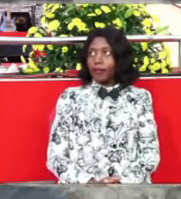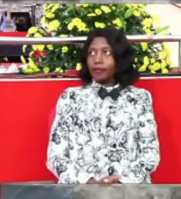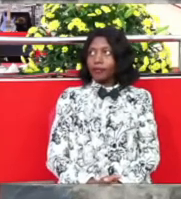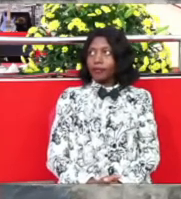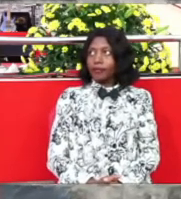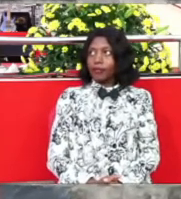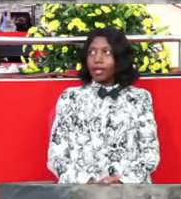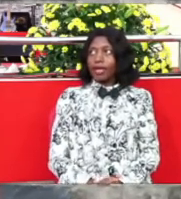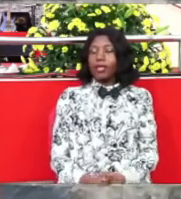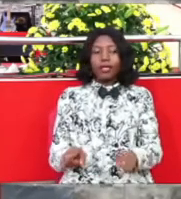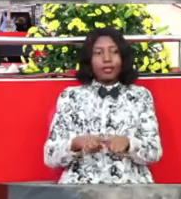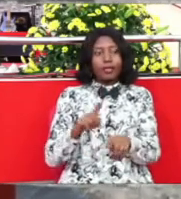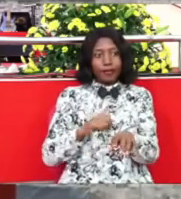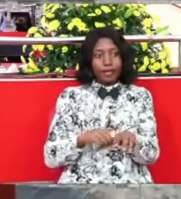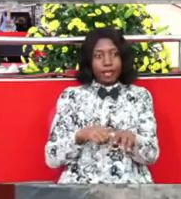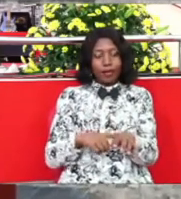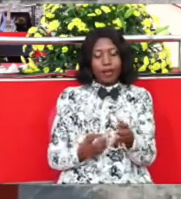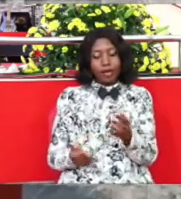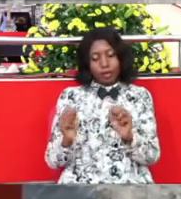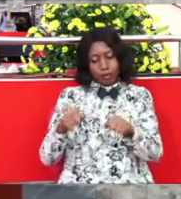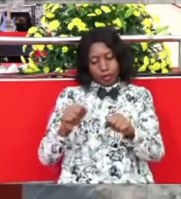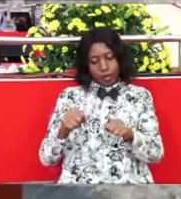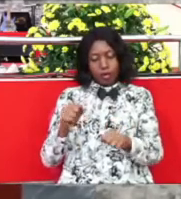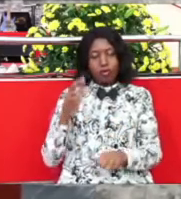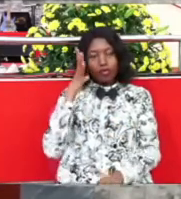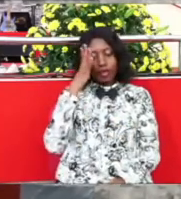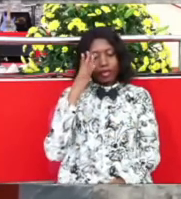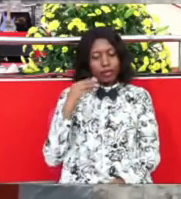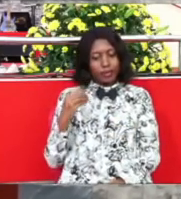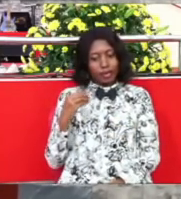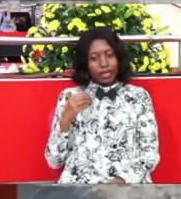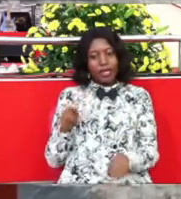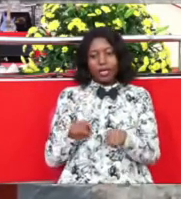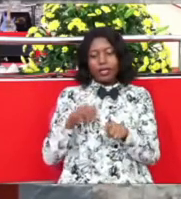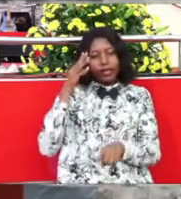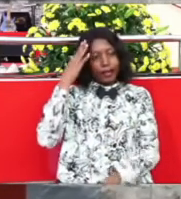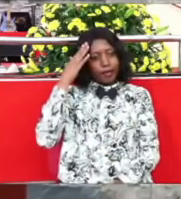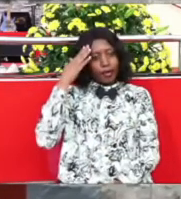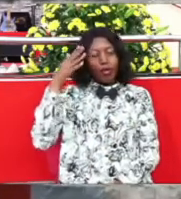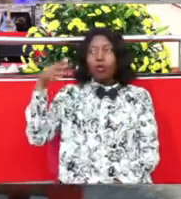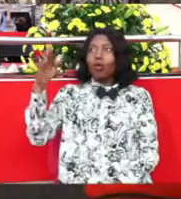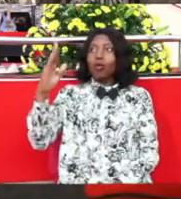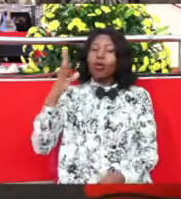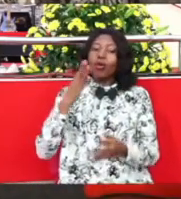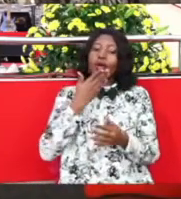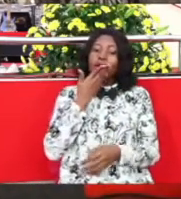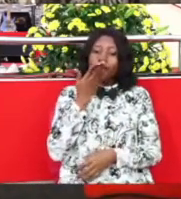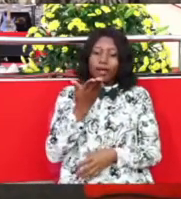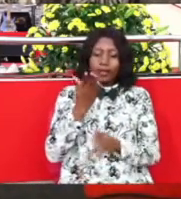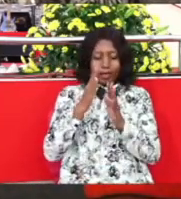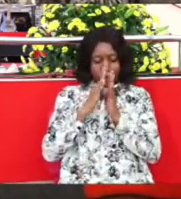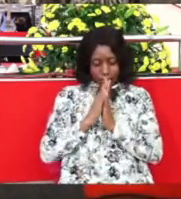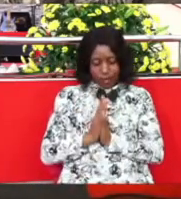start experiencing that Allah, kumbe God answers prayer. Ndio wakati ambao utaanza kuona kumbe Mungu anajibu maombi. Those are the moments you'll go to